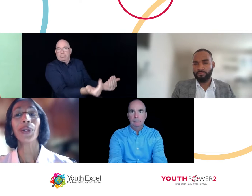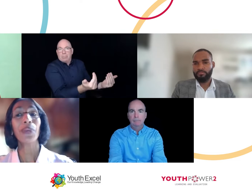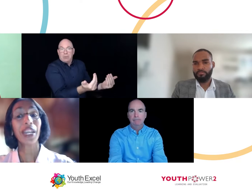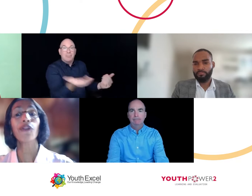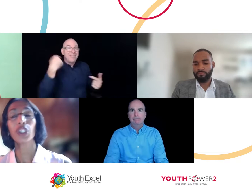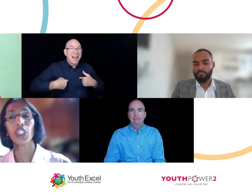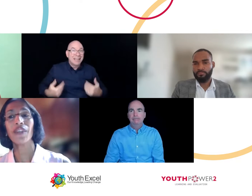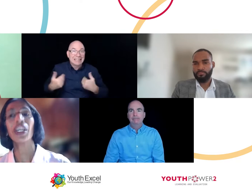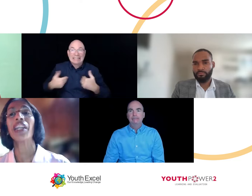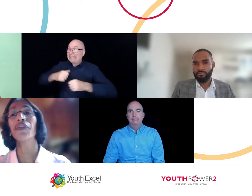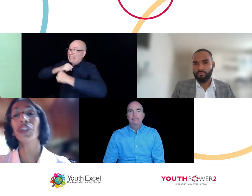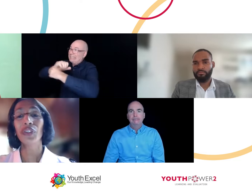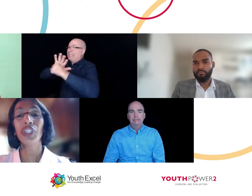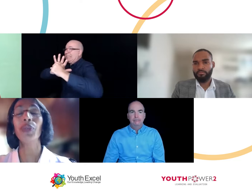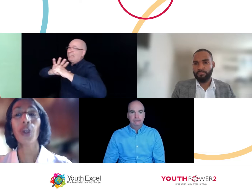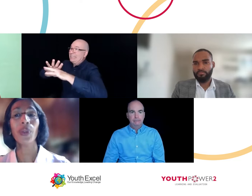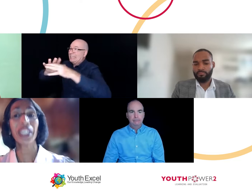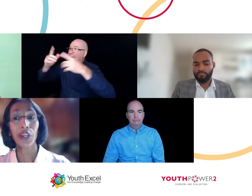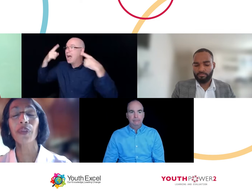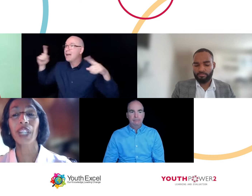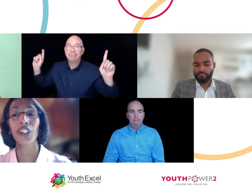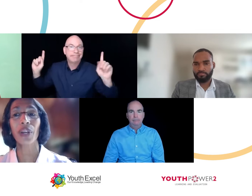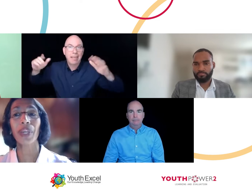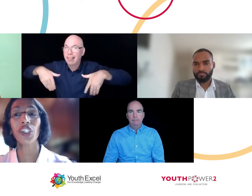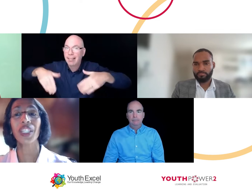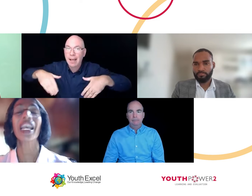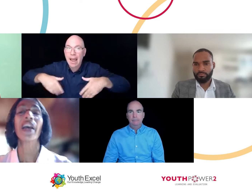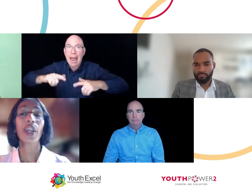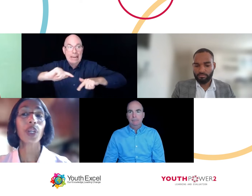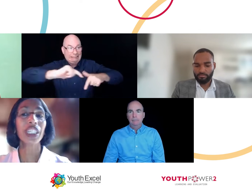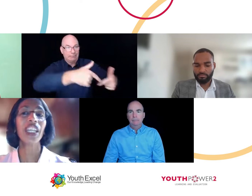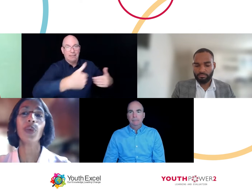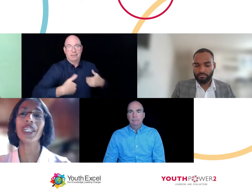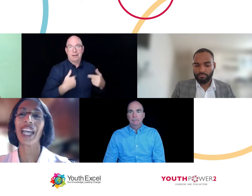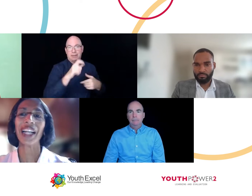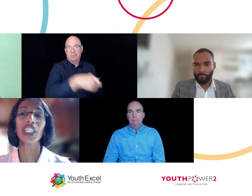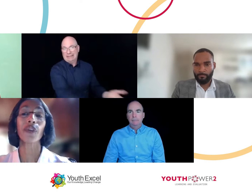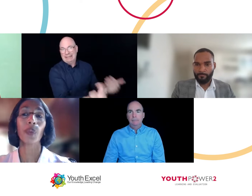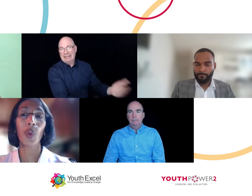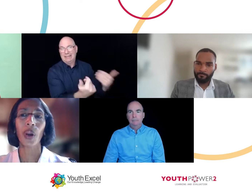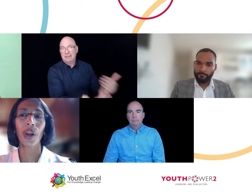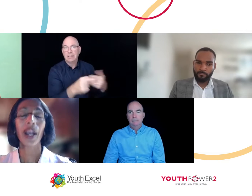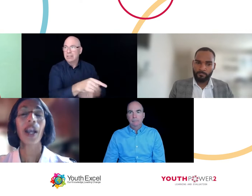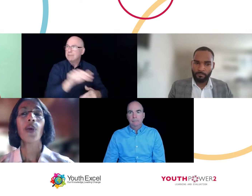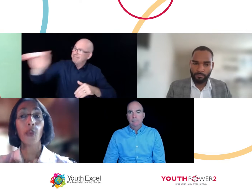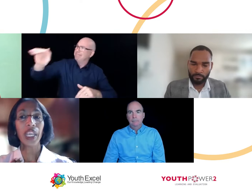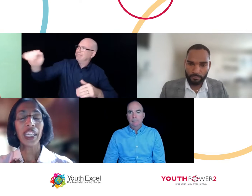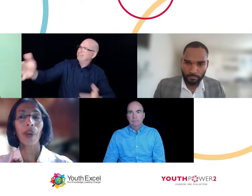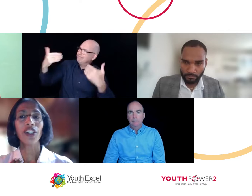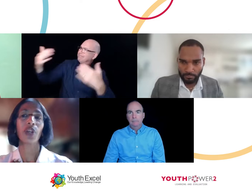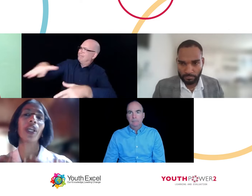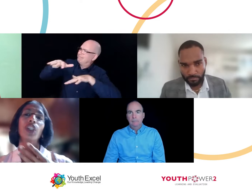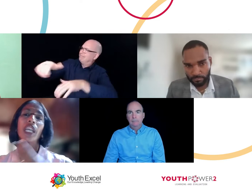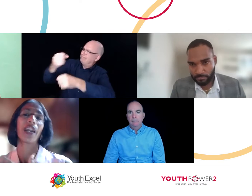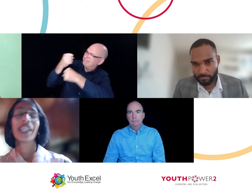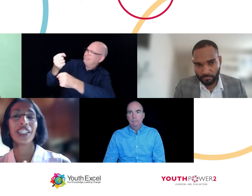I was younger, we never achieved. And if we don't hear from young generations that are continuing to ask for more, we in